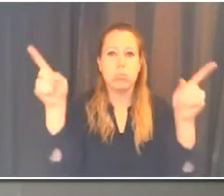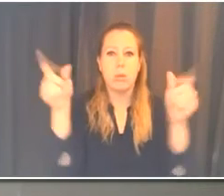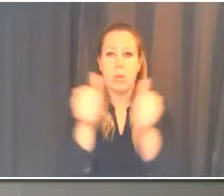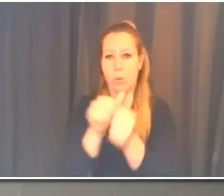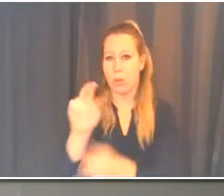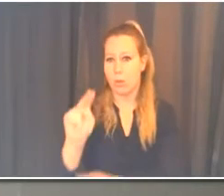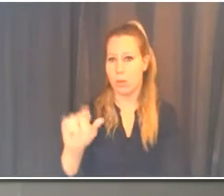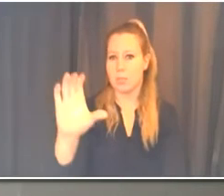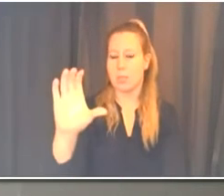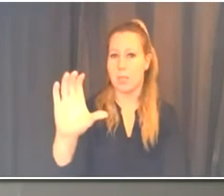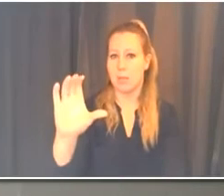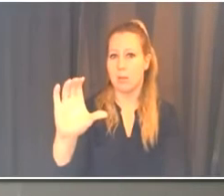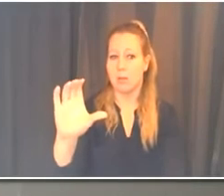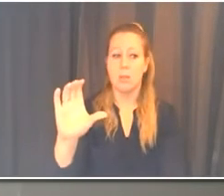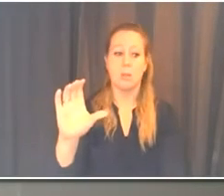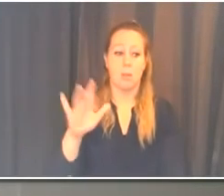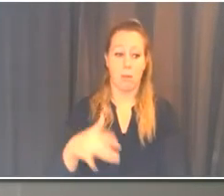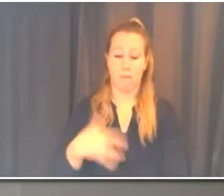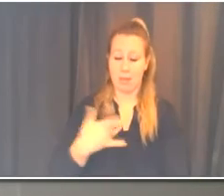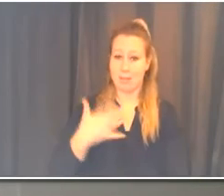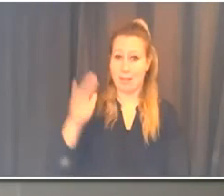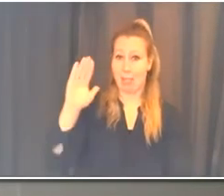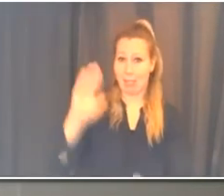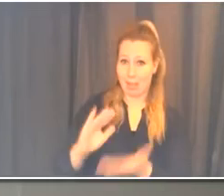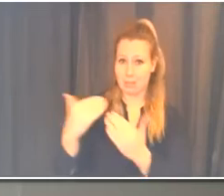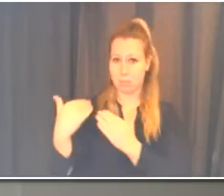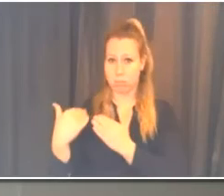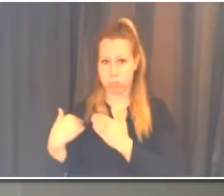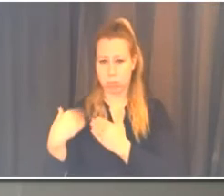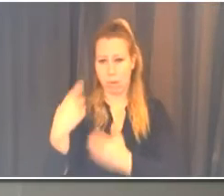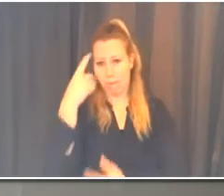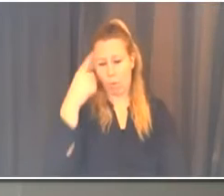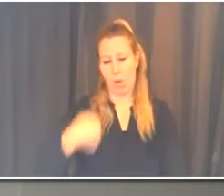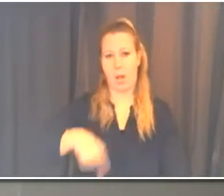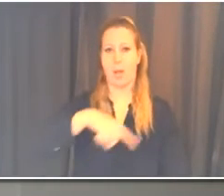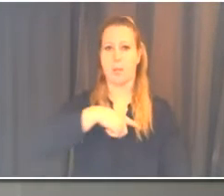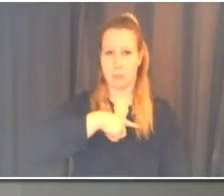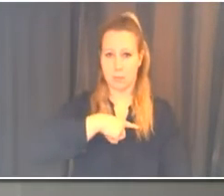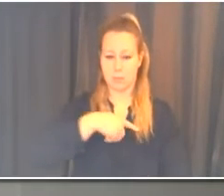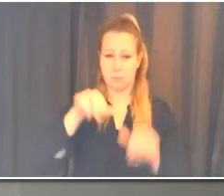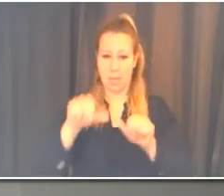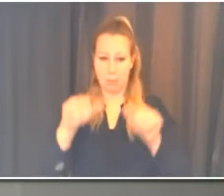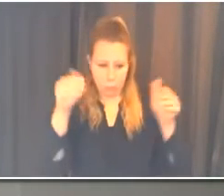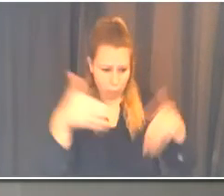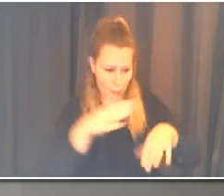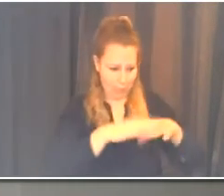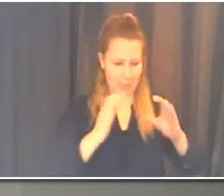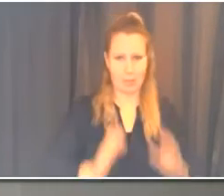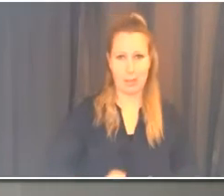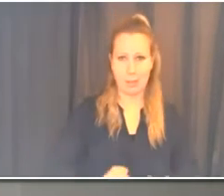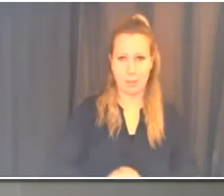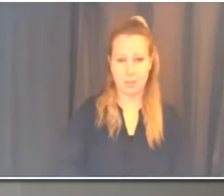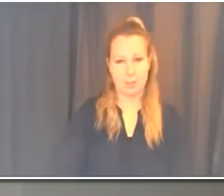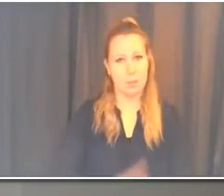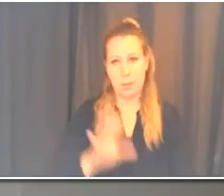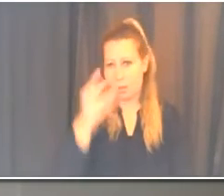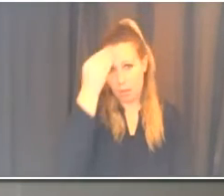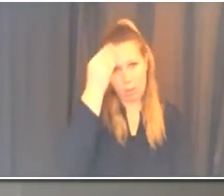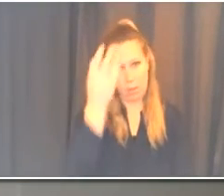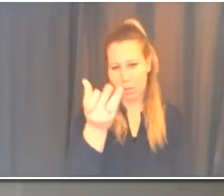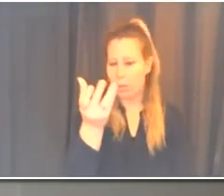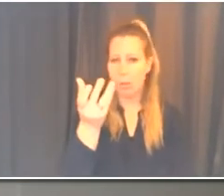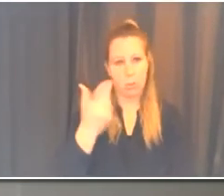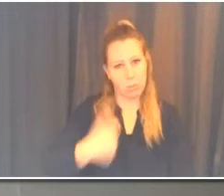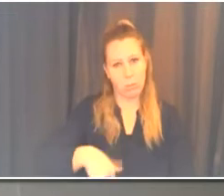within the court system now and again appreciating that it's a challenging time for them you know I think we've heard a theme here that communication is really essential